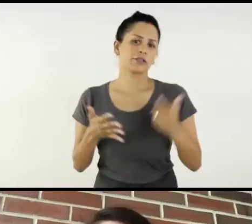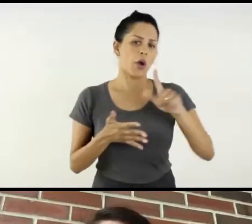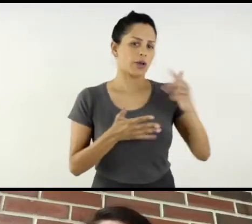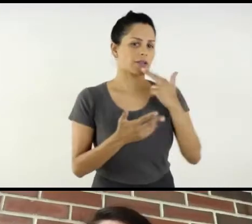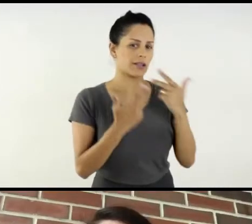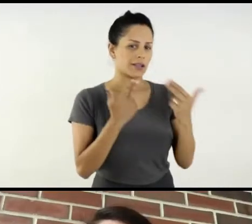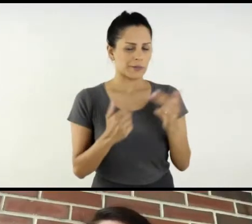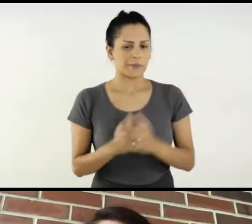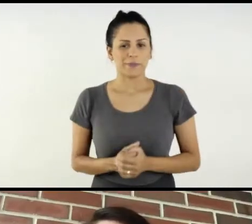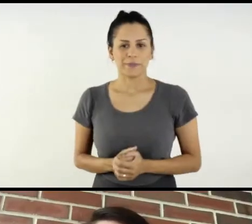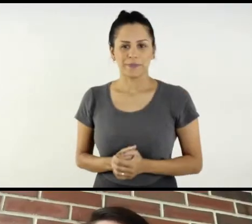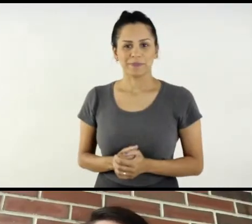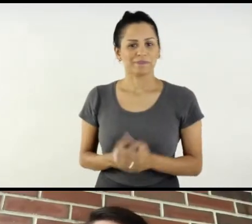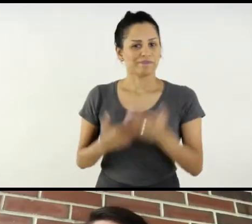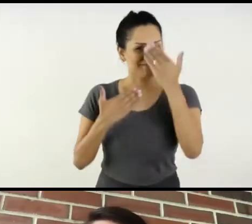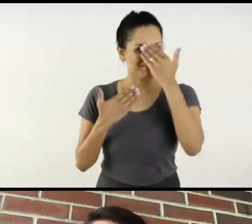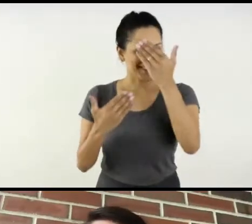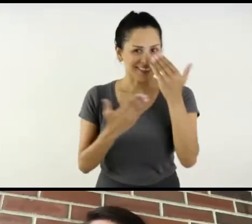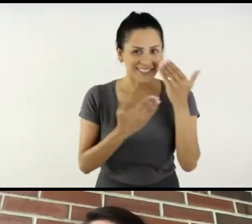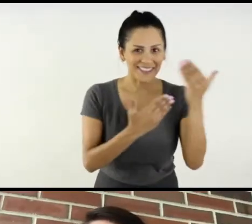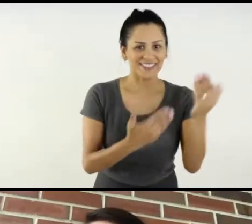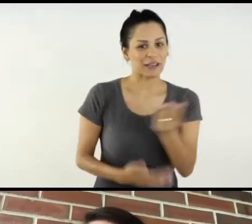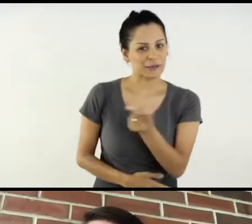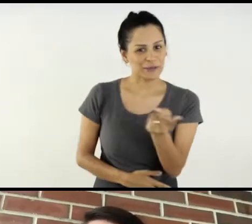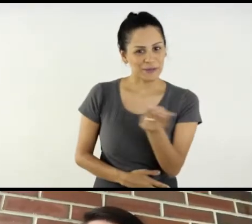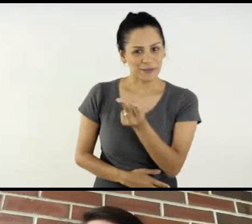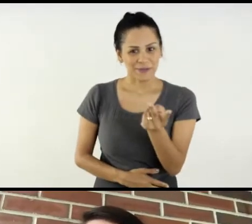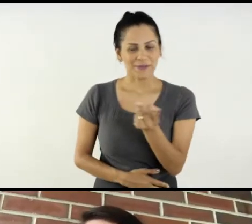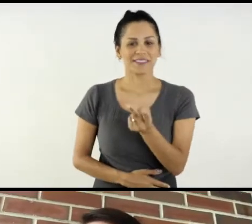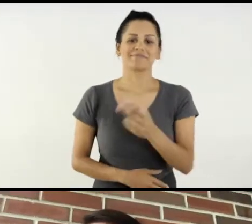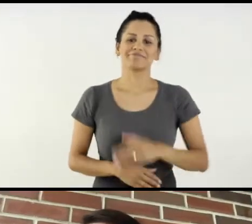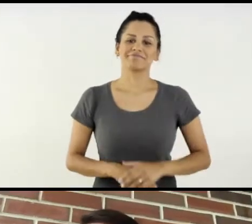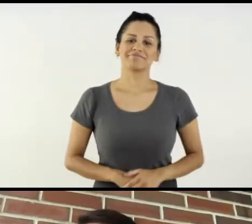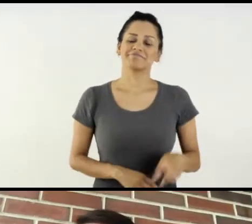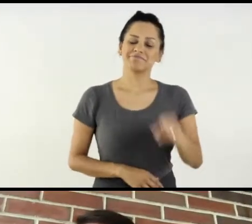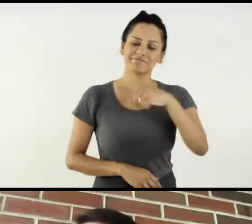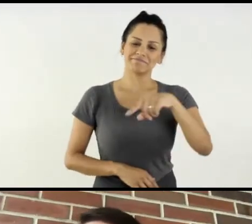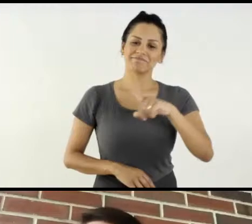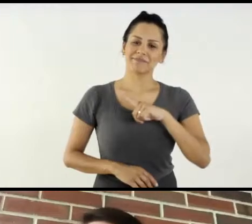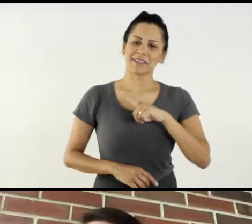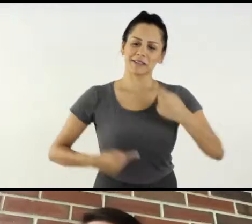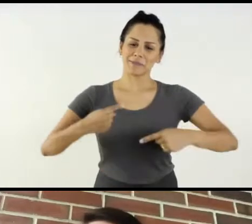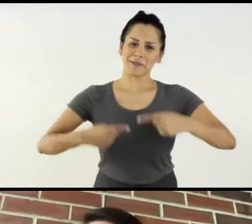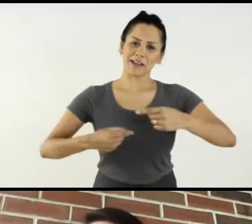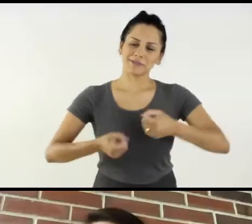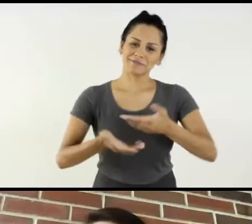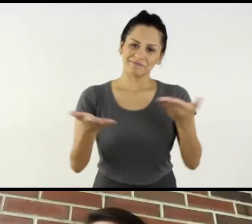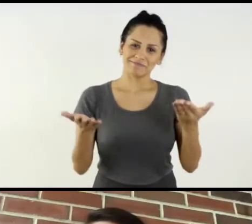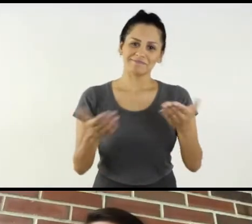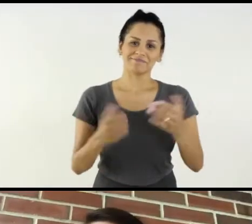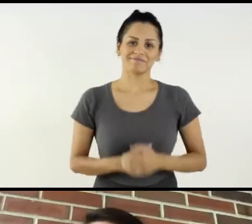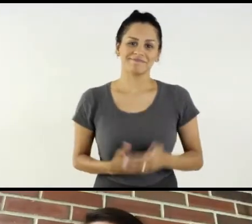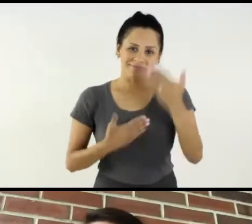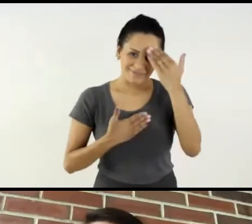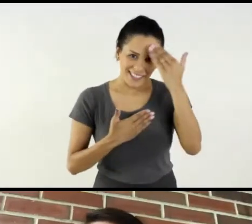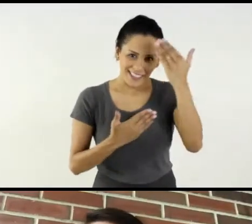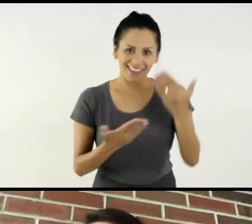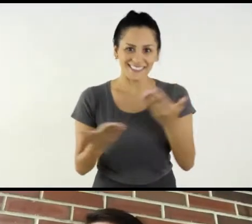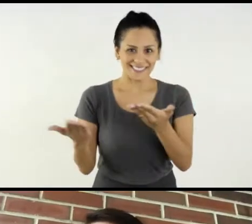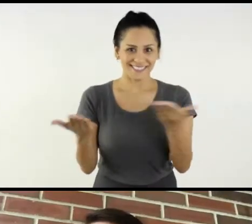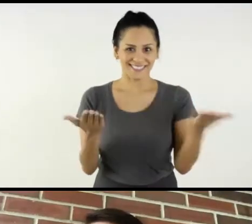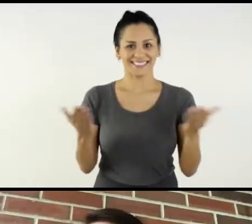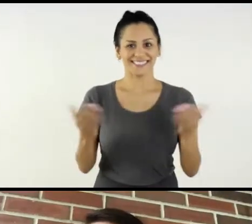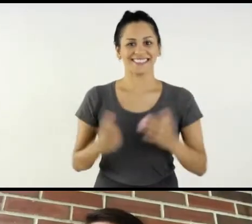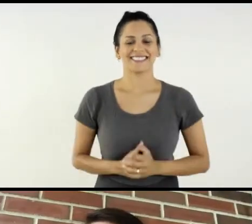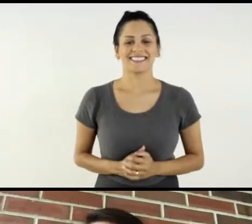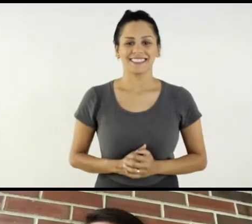agradecer imensamente a Carmen e a Roxana e desejar a todos um bom debate. Thank you, Carmen, Roxana.